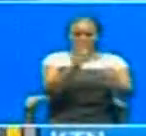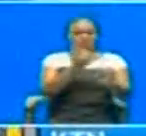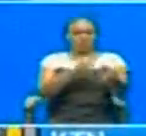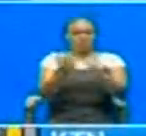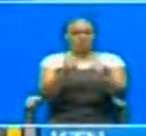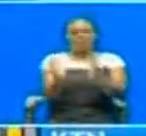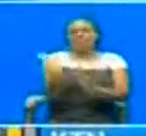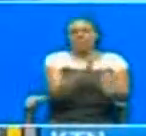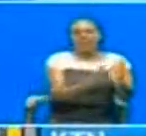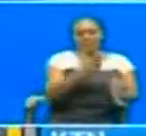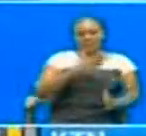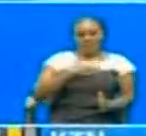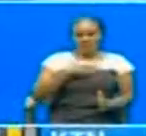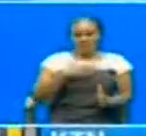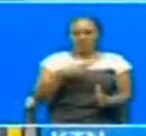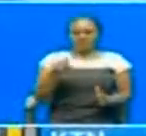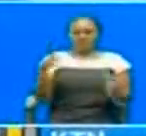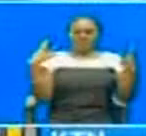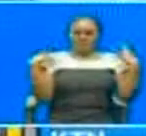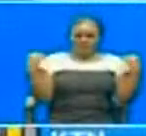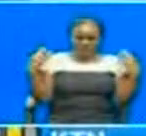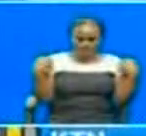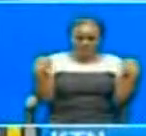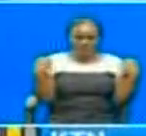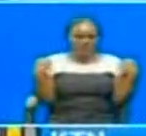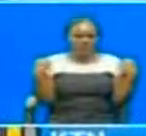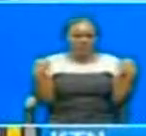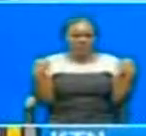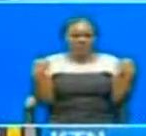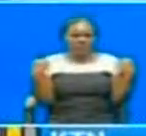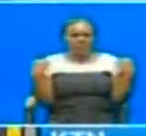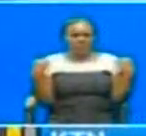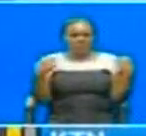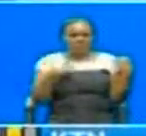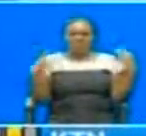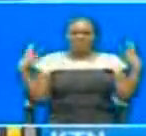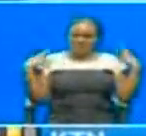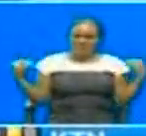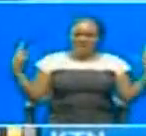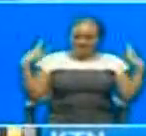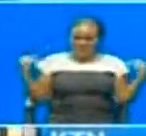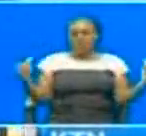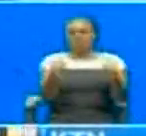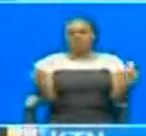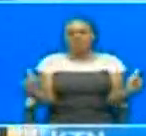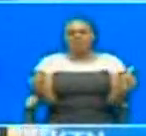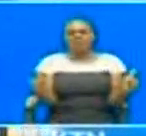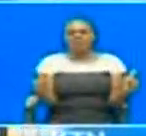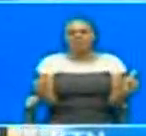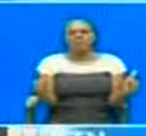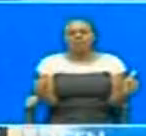kuenda kukimbia 10,000 mita 10,000, ambapo ndajiandaa sana.